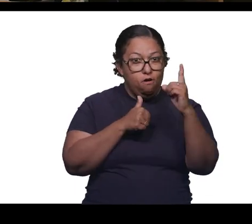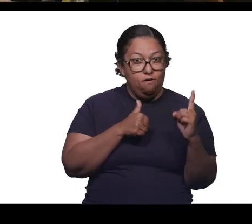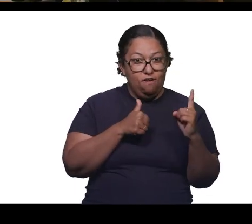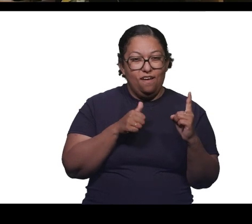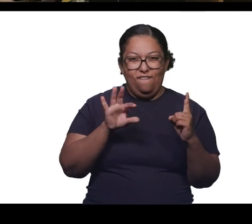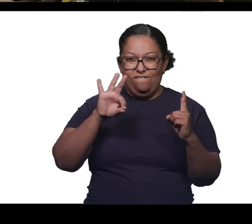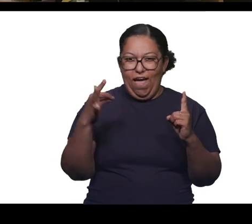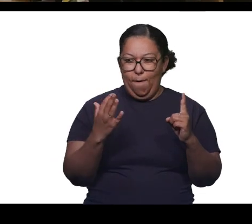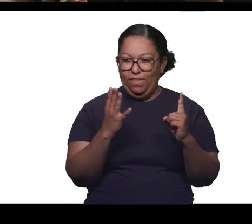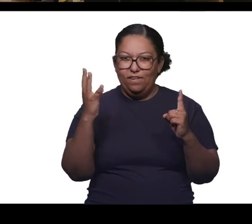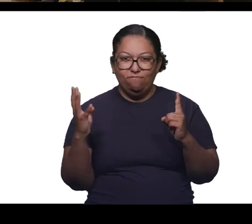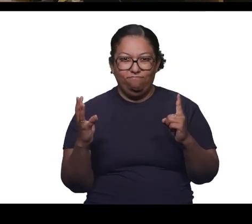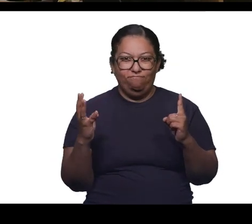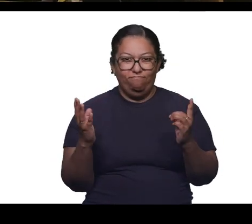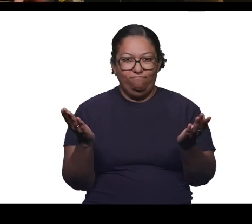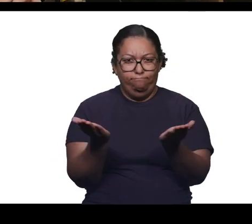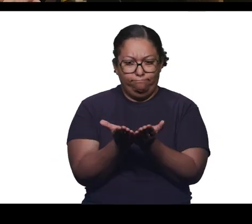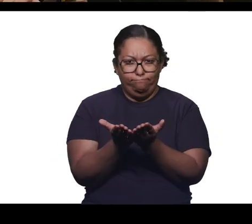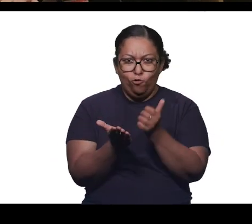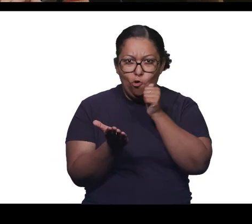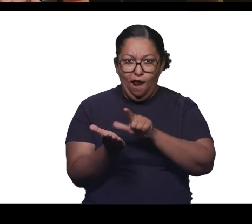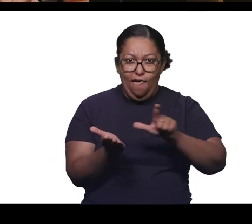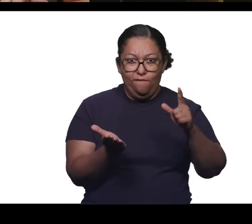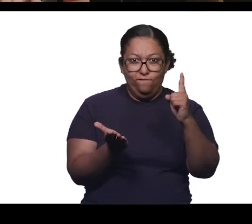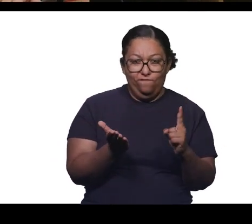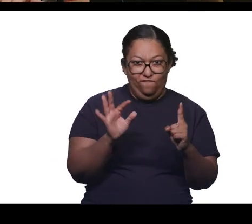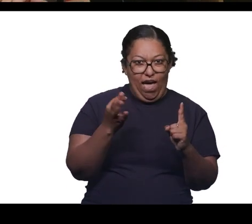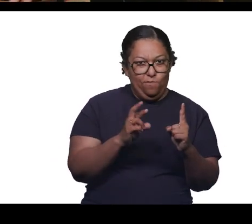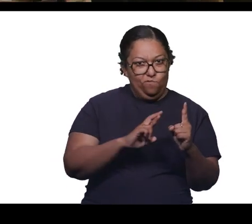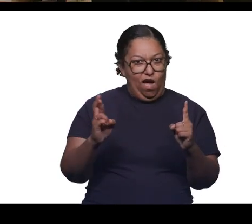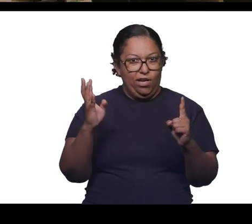The girl's on the left page, the rest of the family is on the right. So